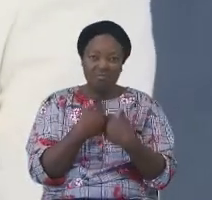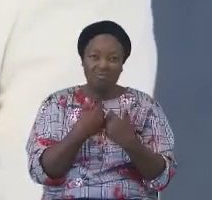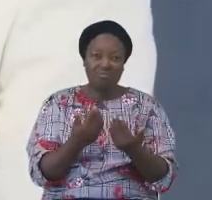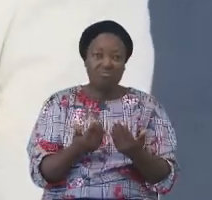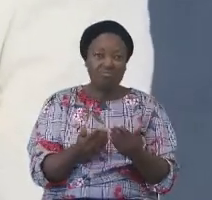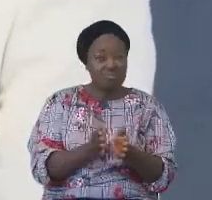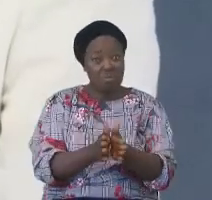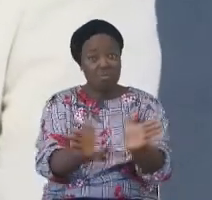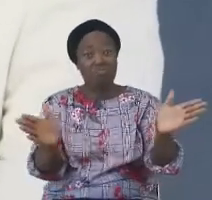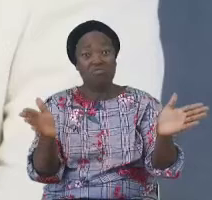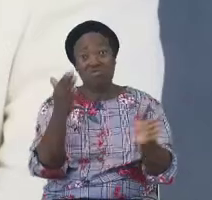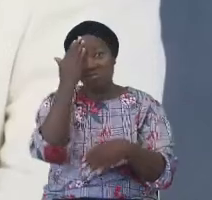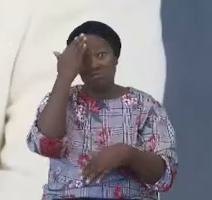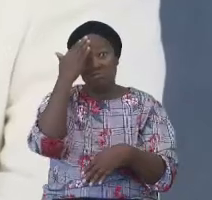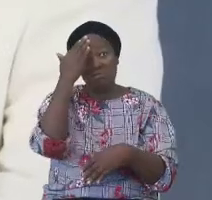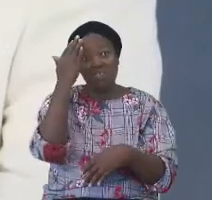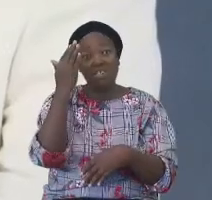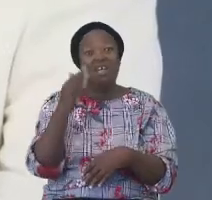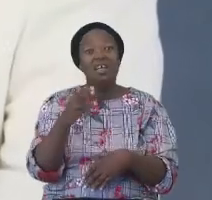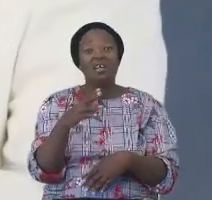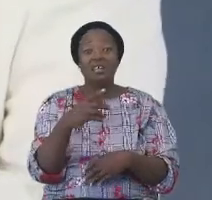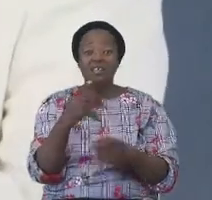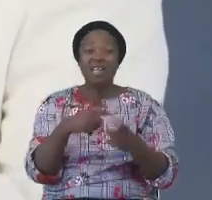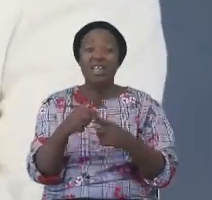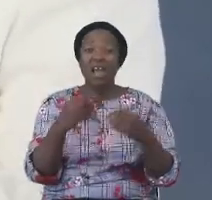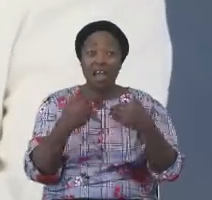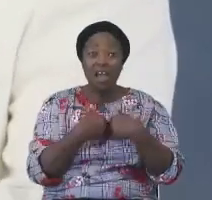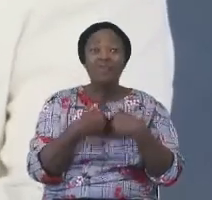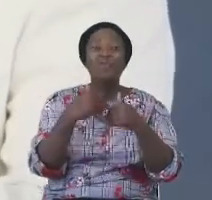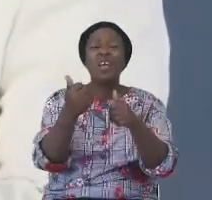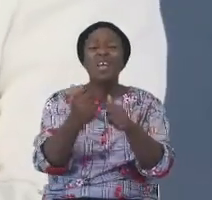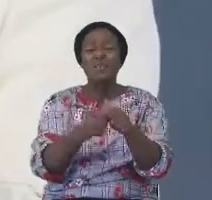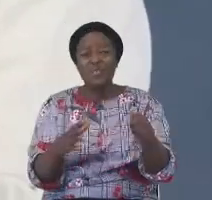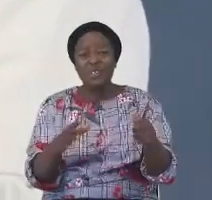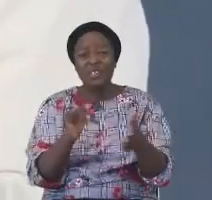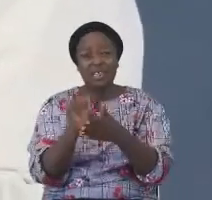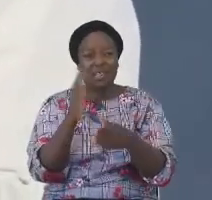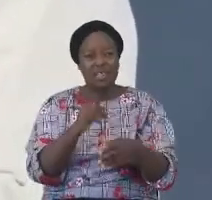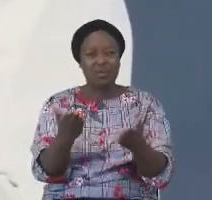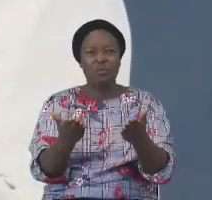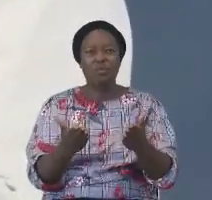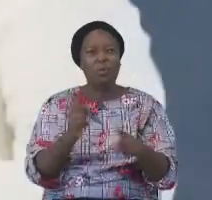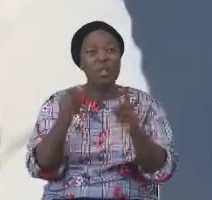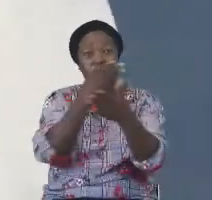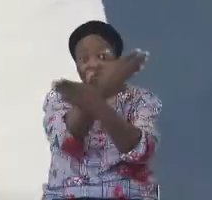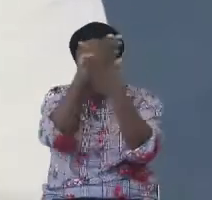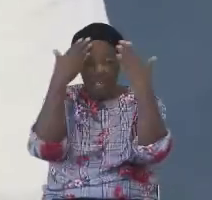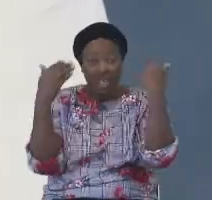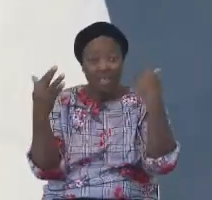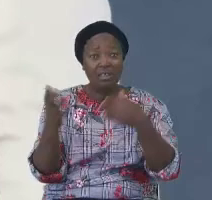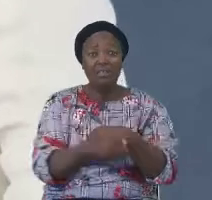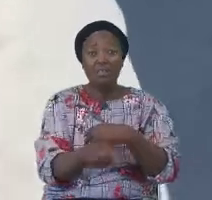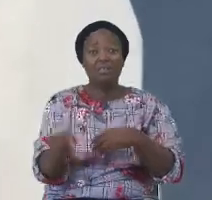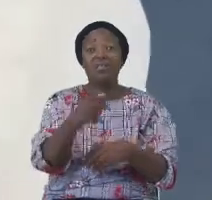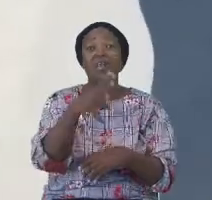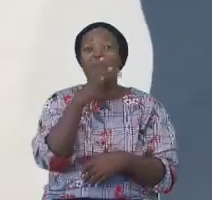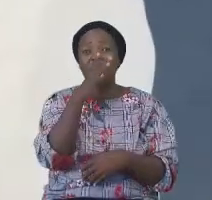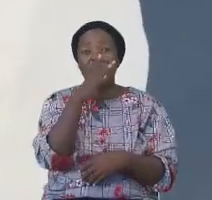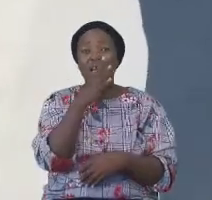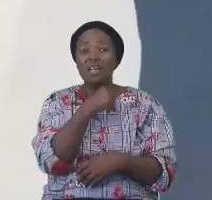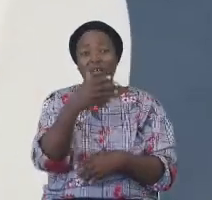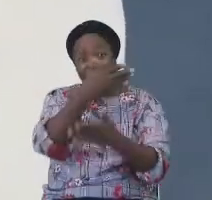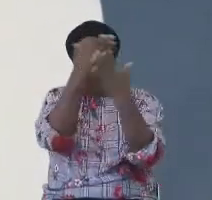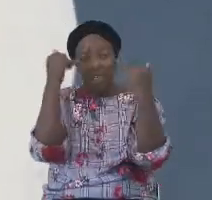job they have money they have public recognition they have anything they